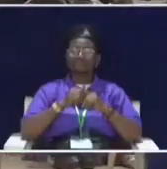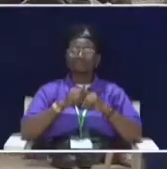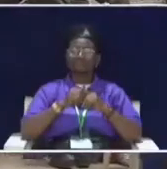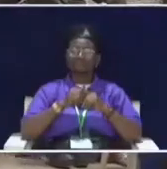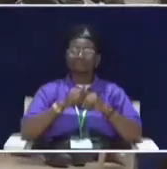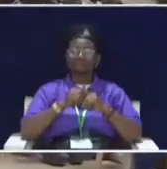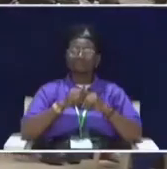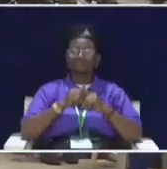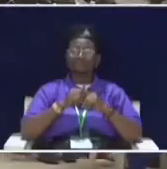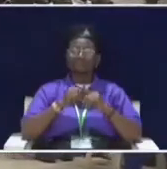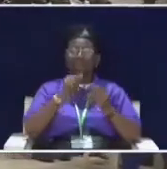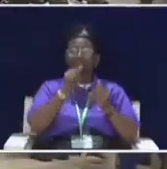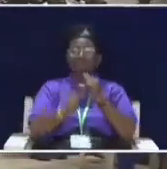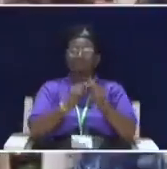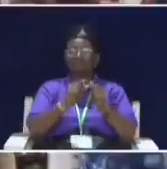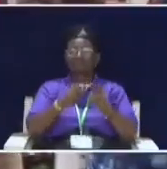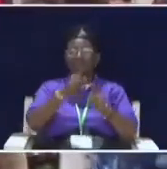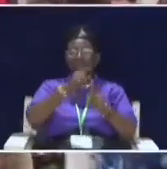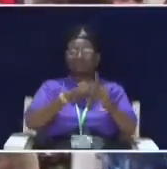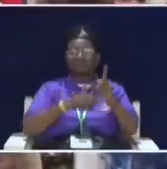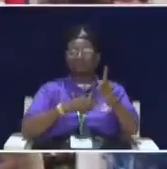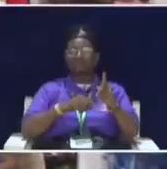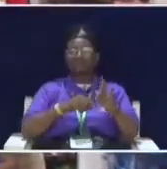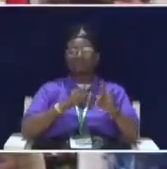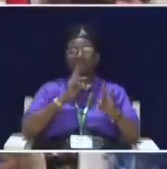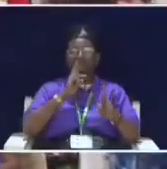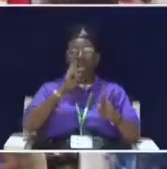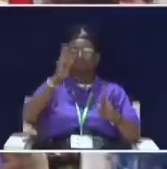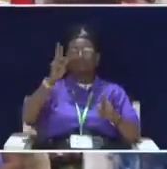Which month is this one? Oshu Olawa Anueyi.